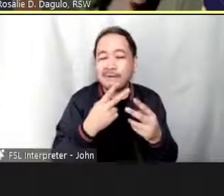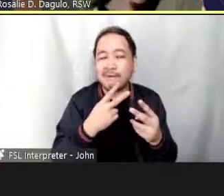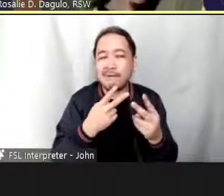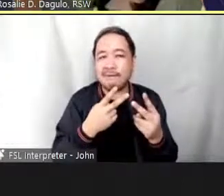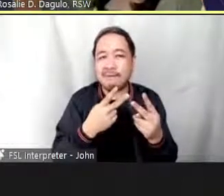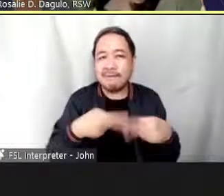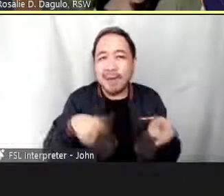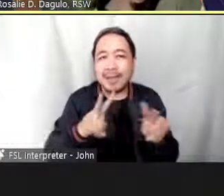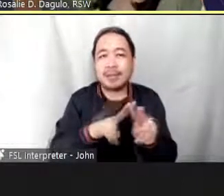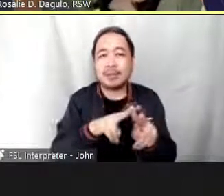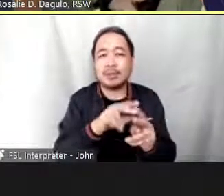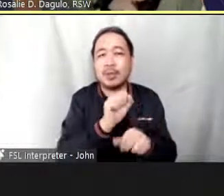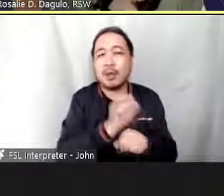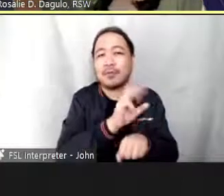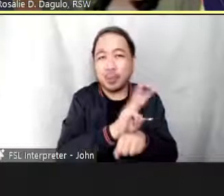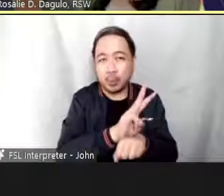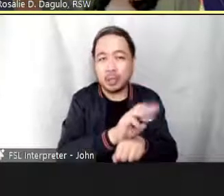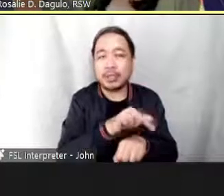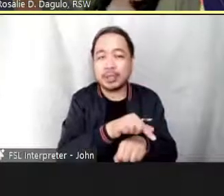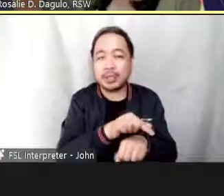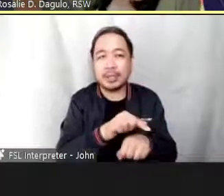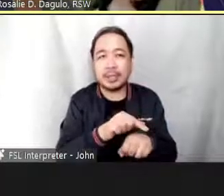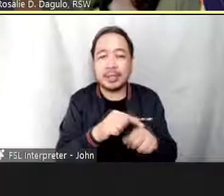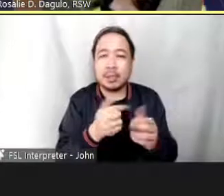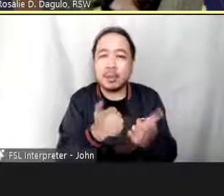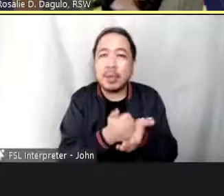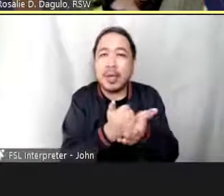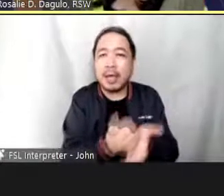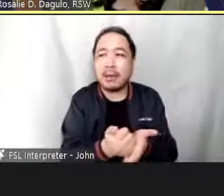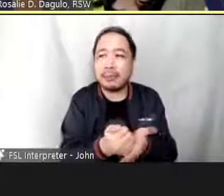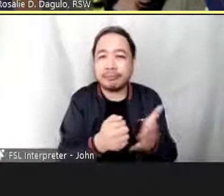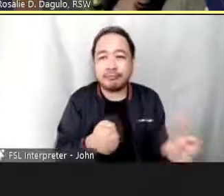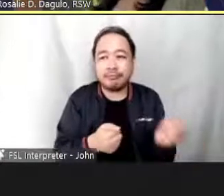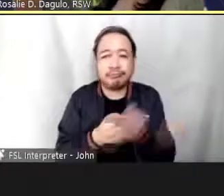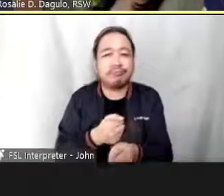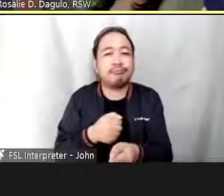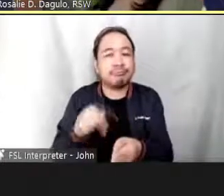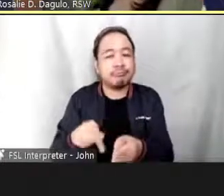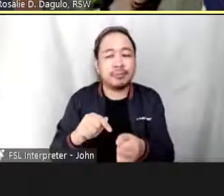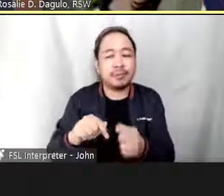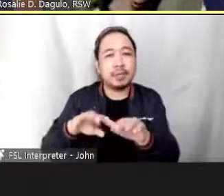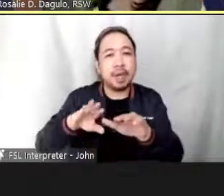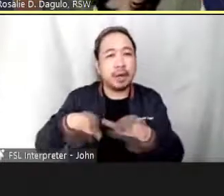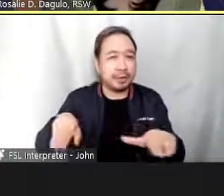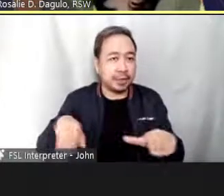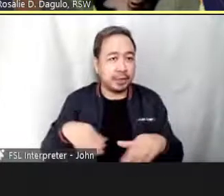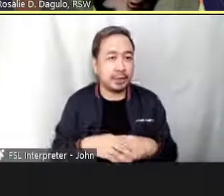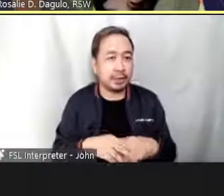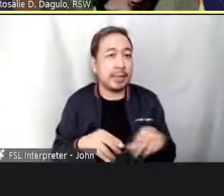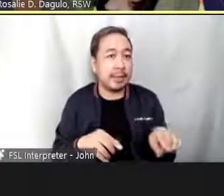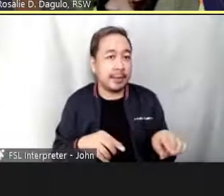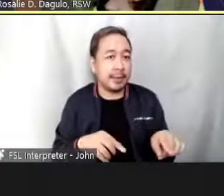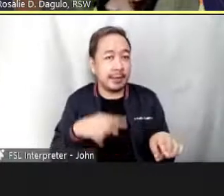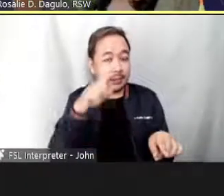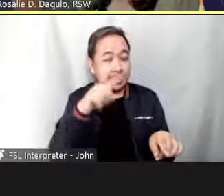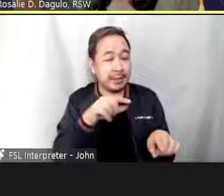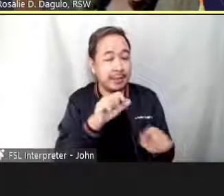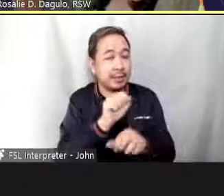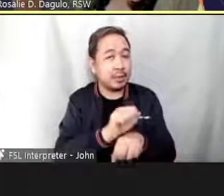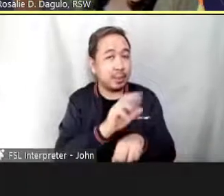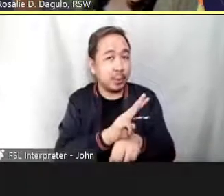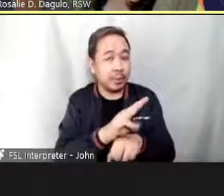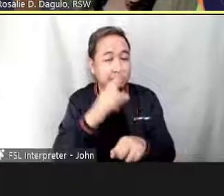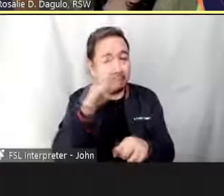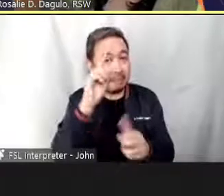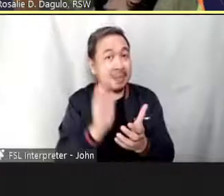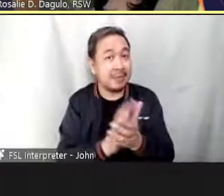facilitating the permanence placement of children. And this includes the belief of the social workers that